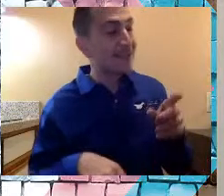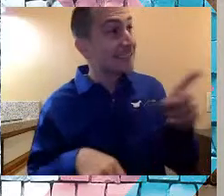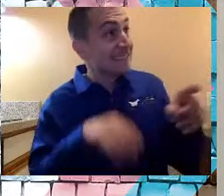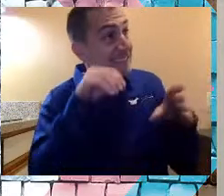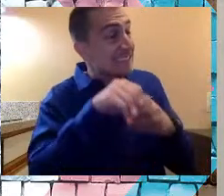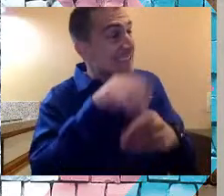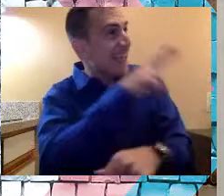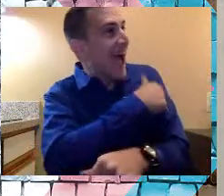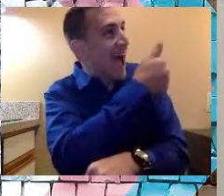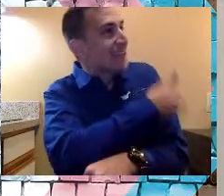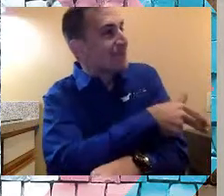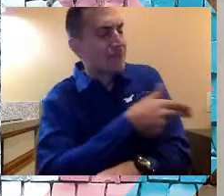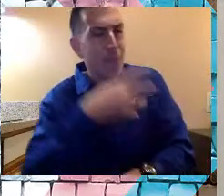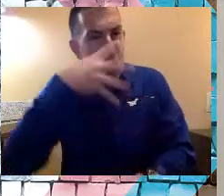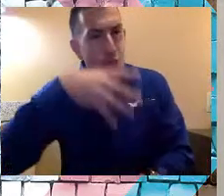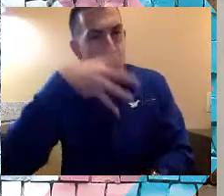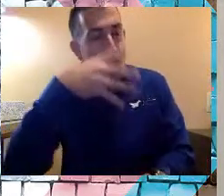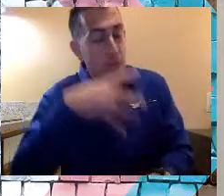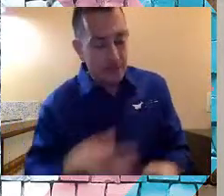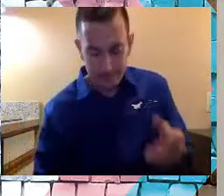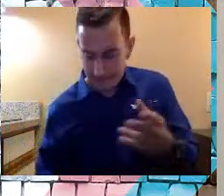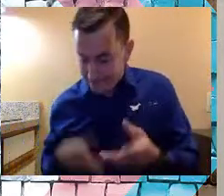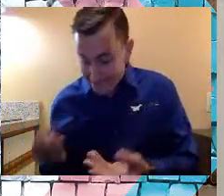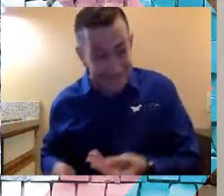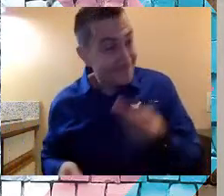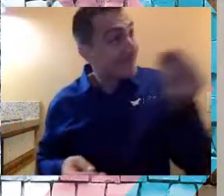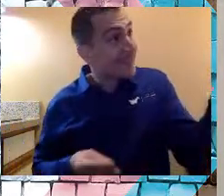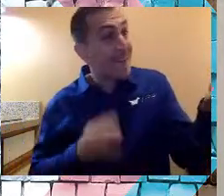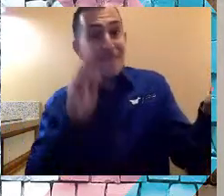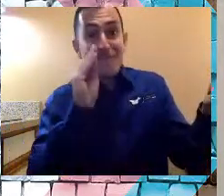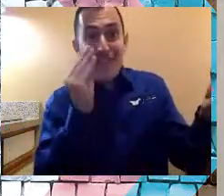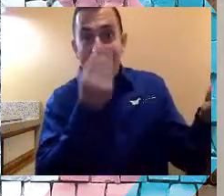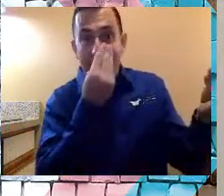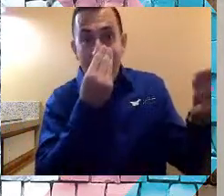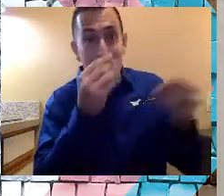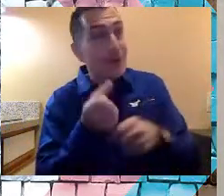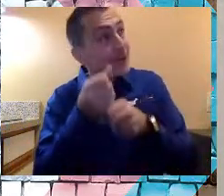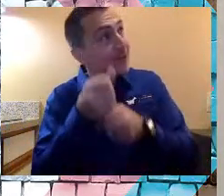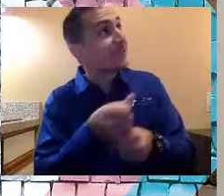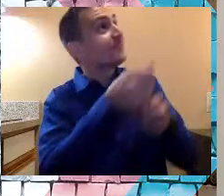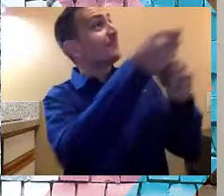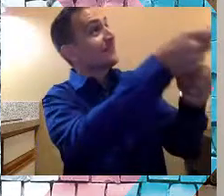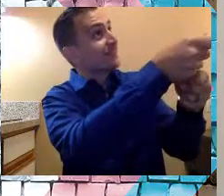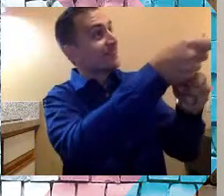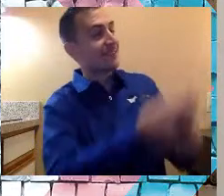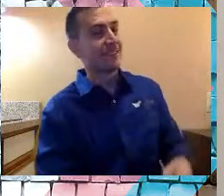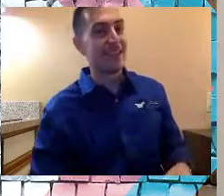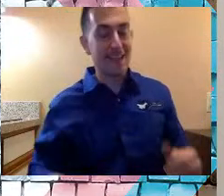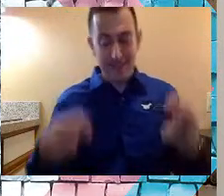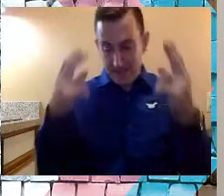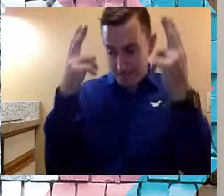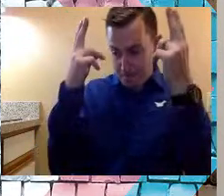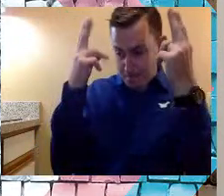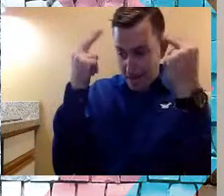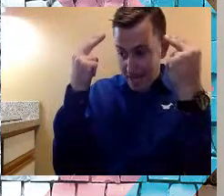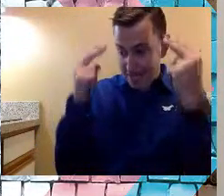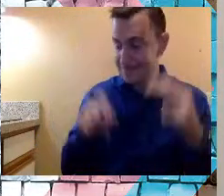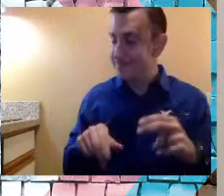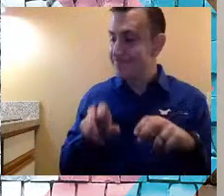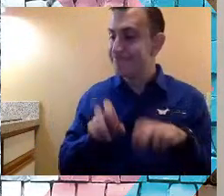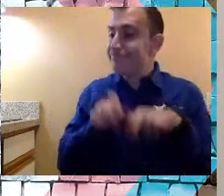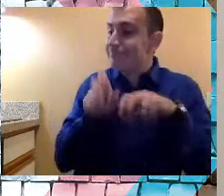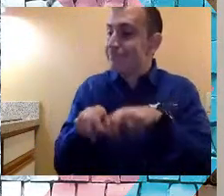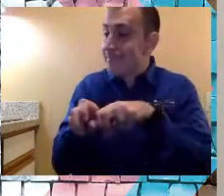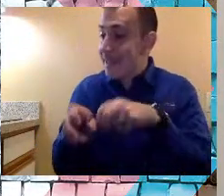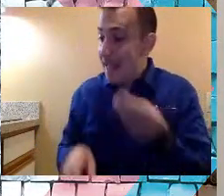runny nose. There's some Kleenex here on the table. And this little buddy is coming to give his other buddy friend a